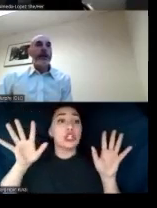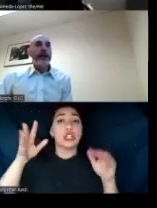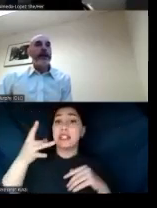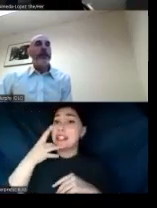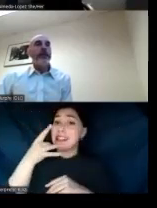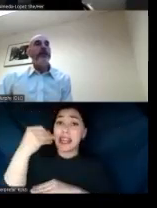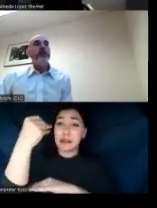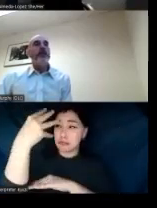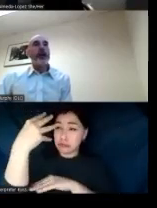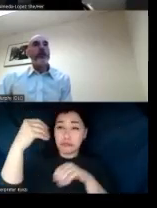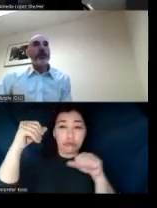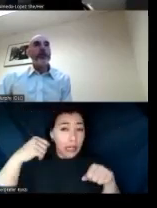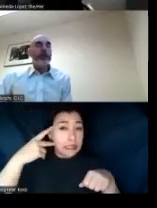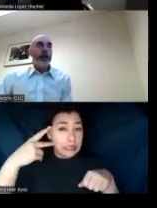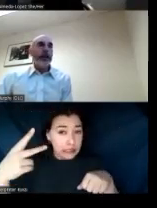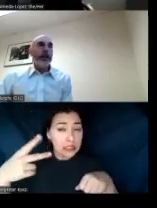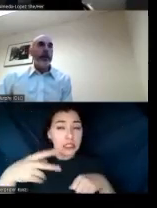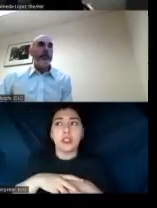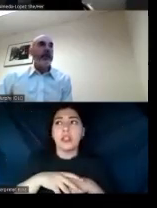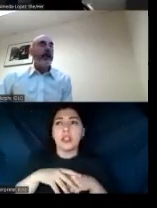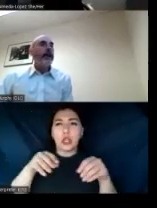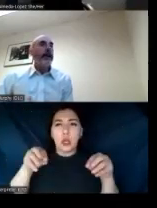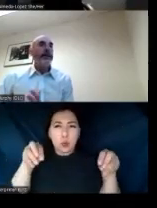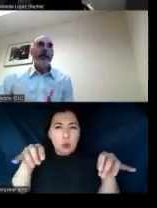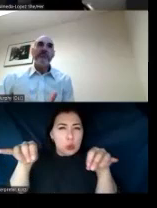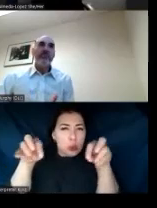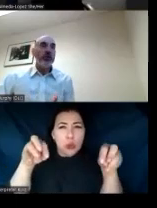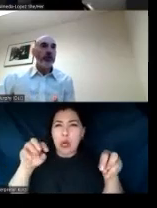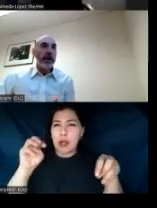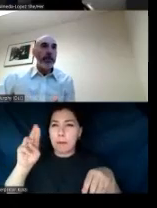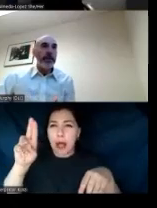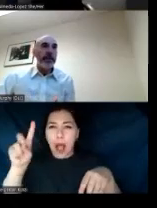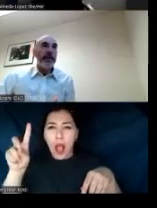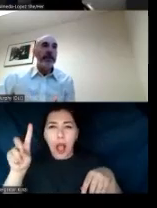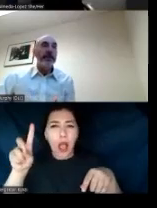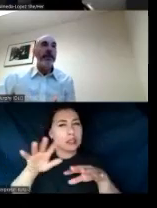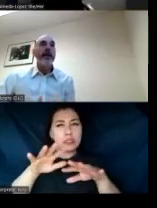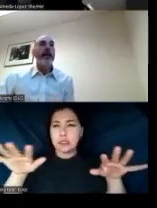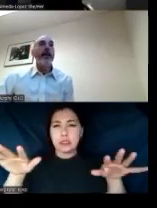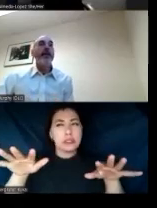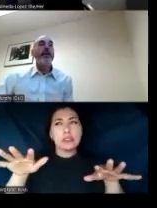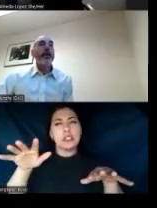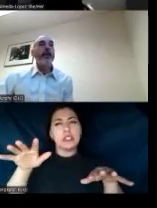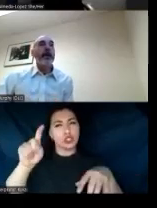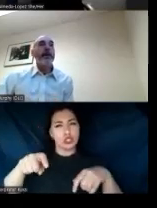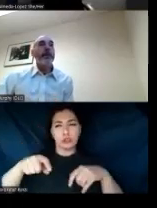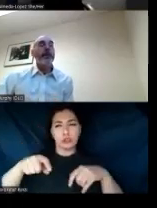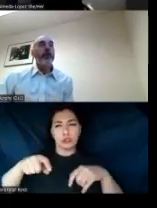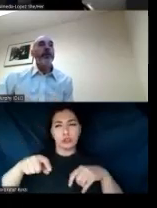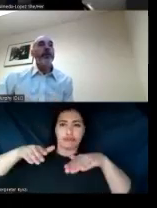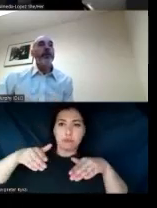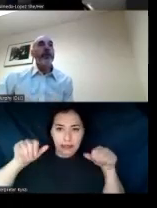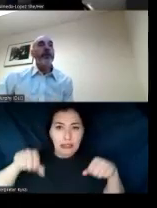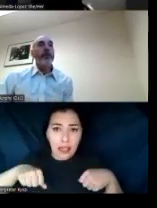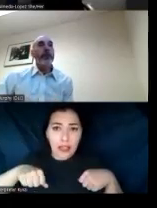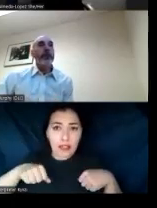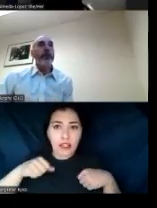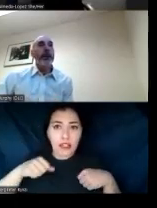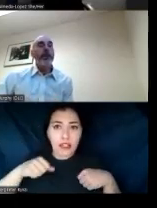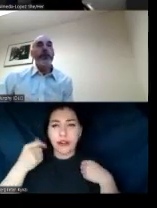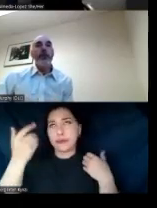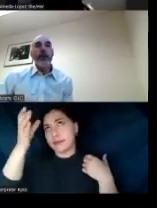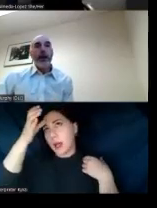mud. Any sort of obstruction. Again, use your common sense. Think about a person with a